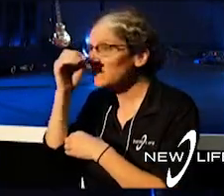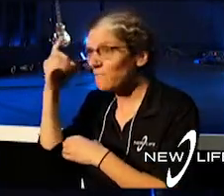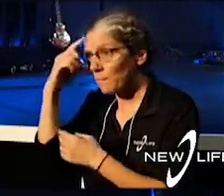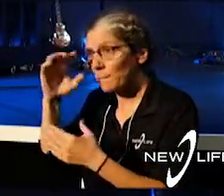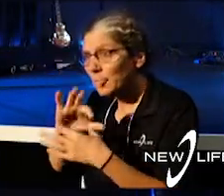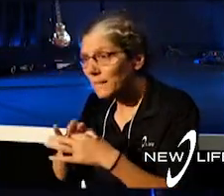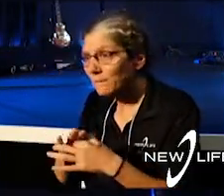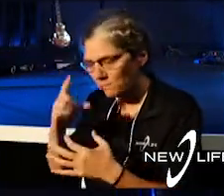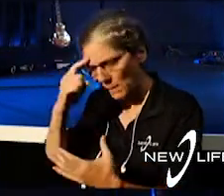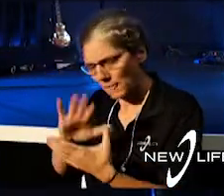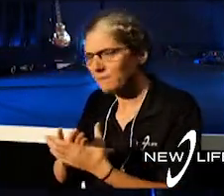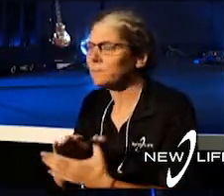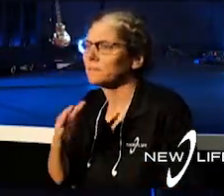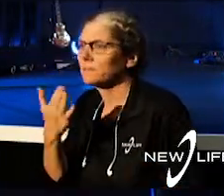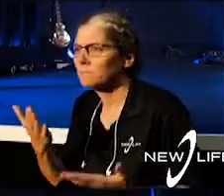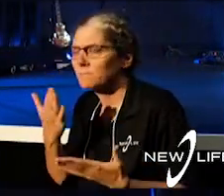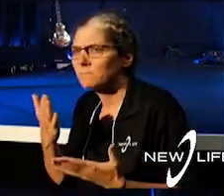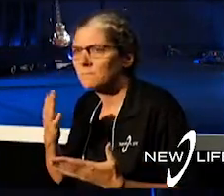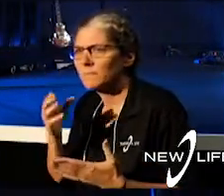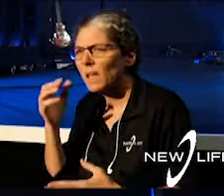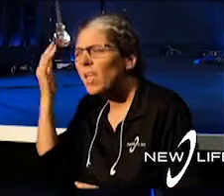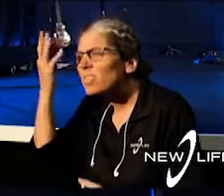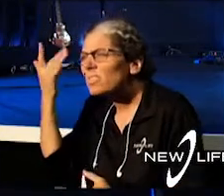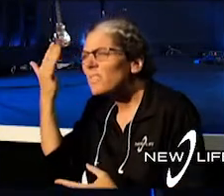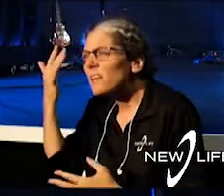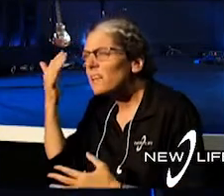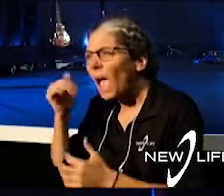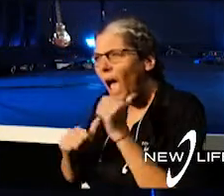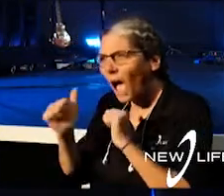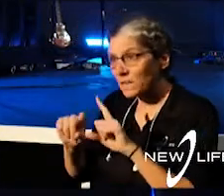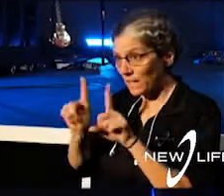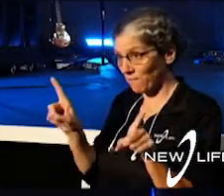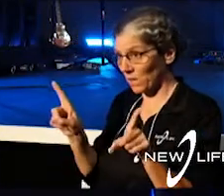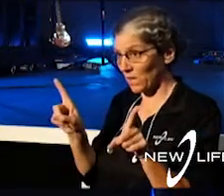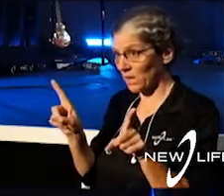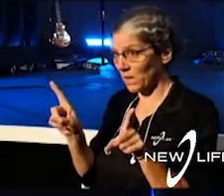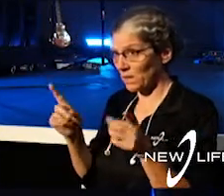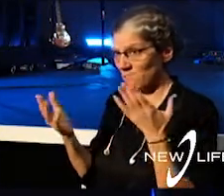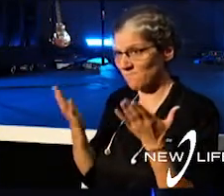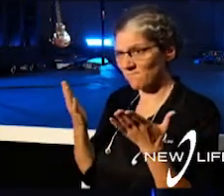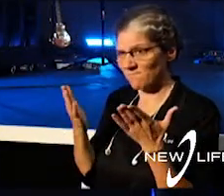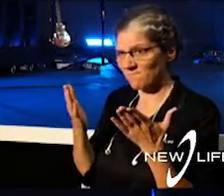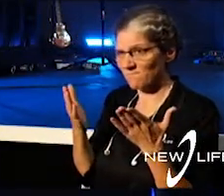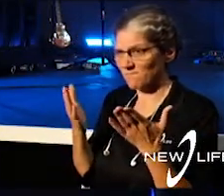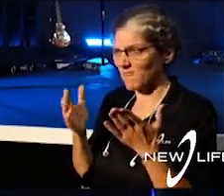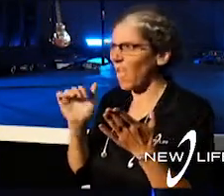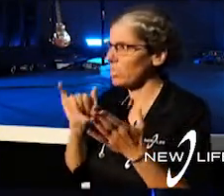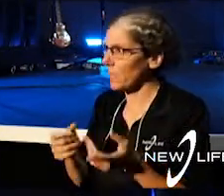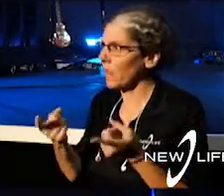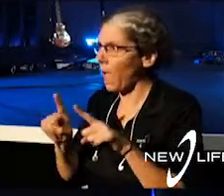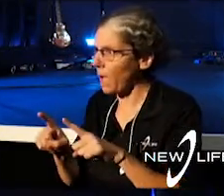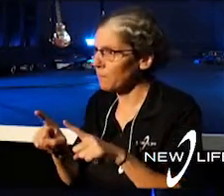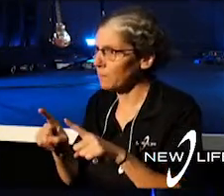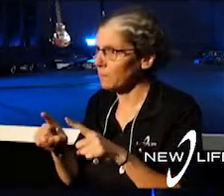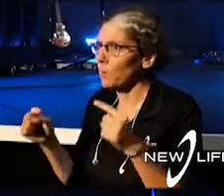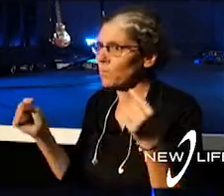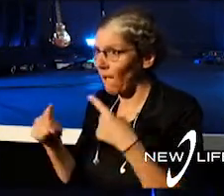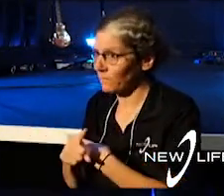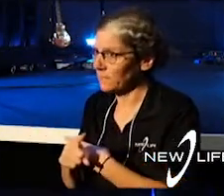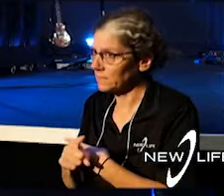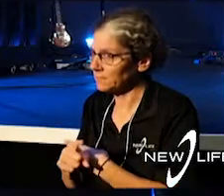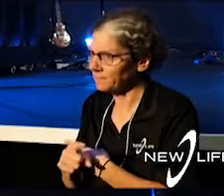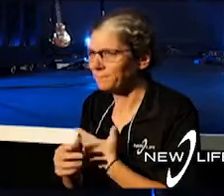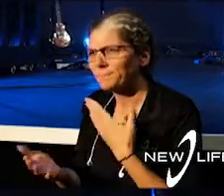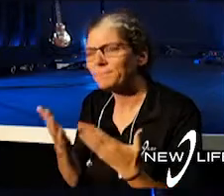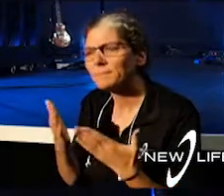beliefs. People think and act differently than us, and whenever that happens, there's the potential for conflict. And it would